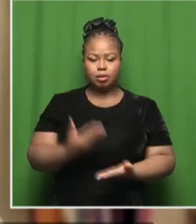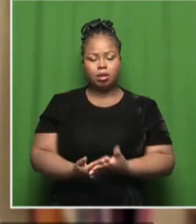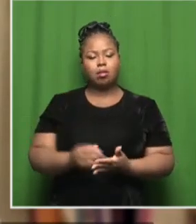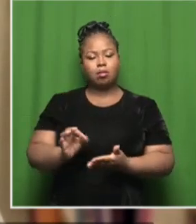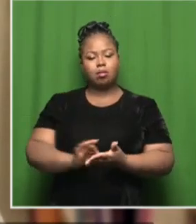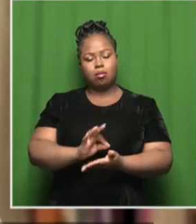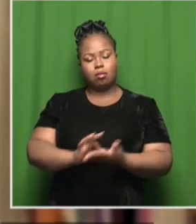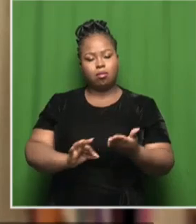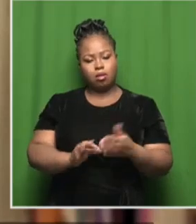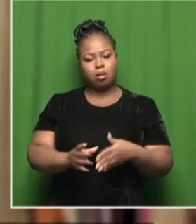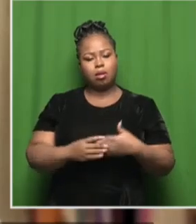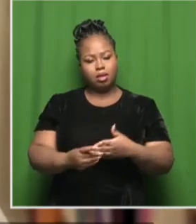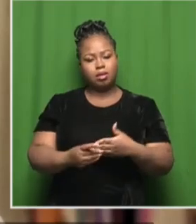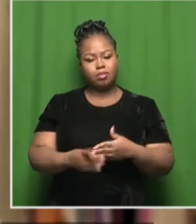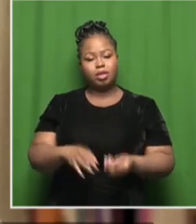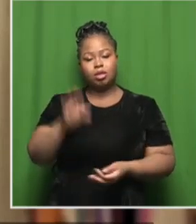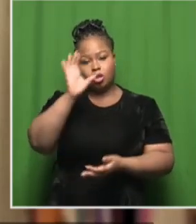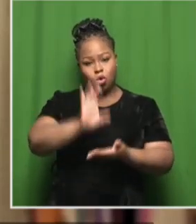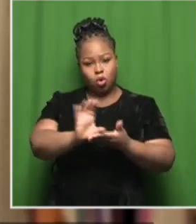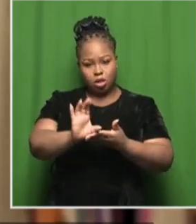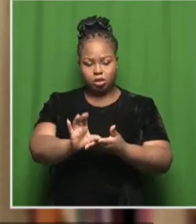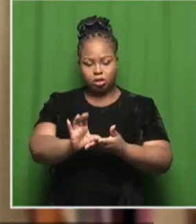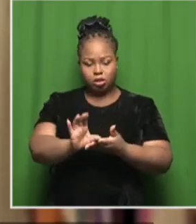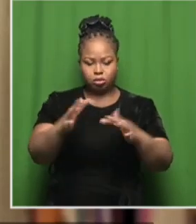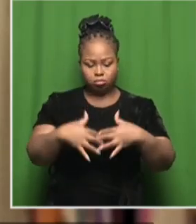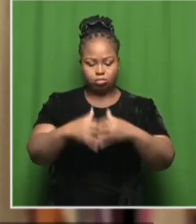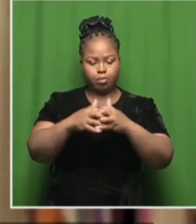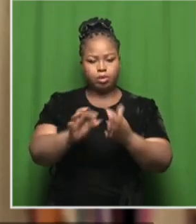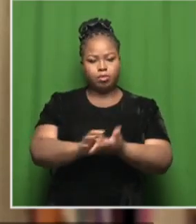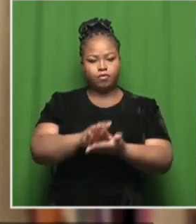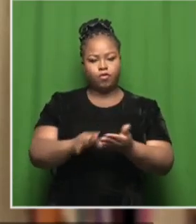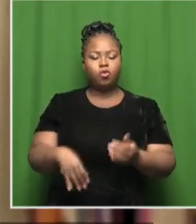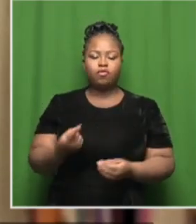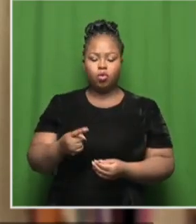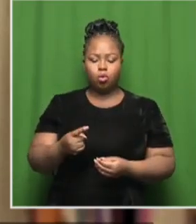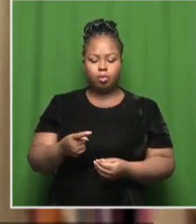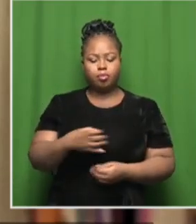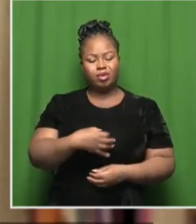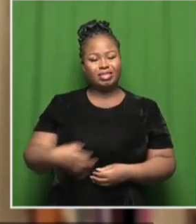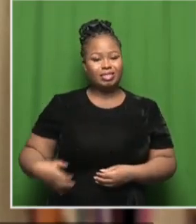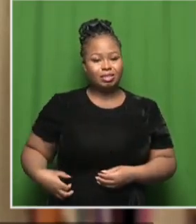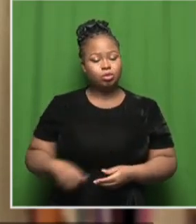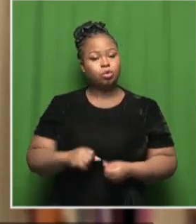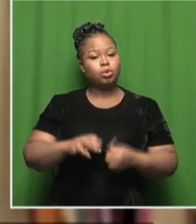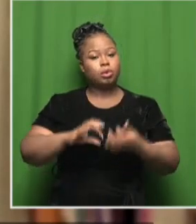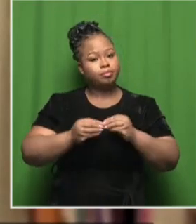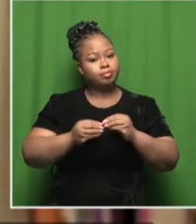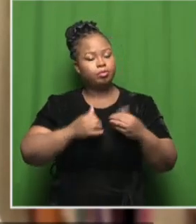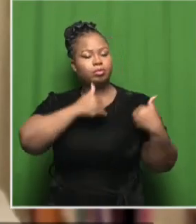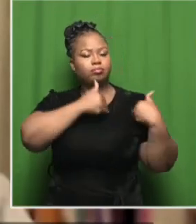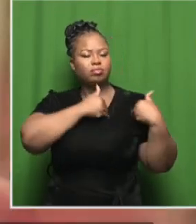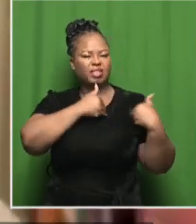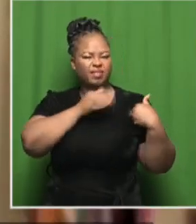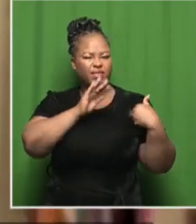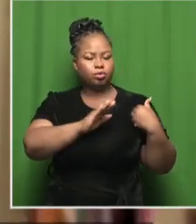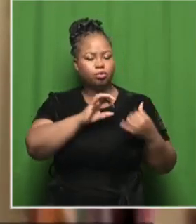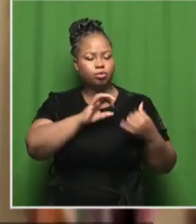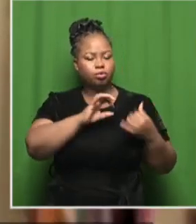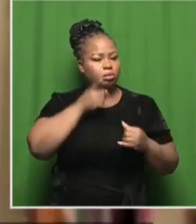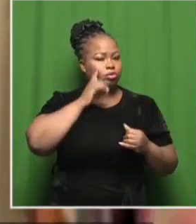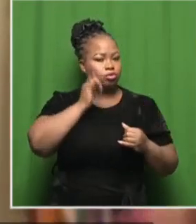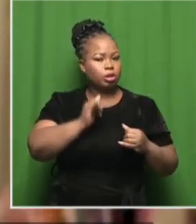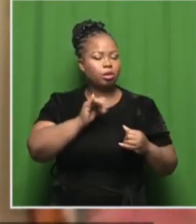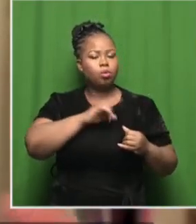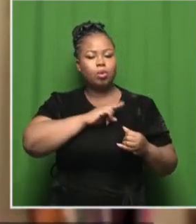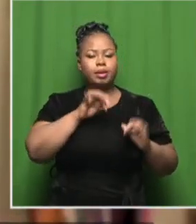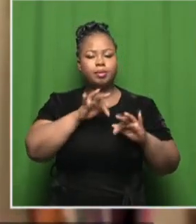electors meet in what we call a college to actually formally cast a vote for president. And so it was designed as a safeguard against sort of the wild